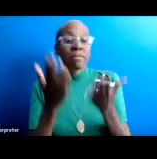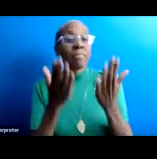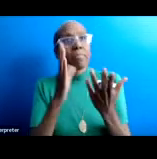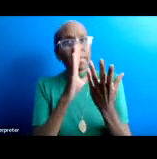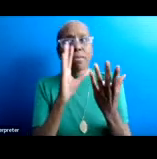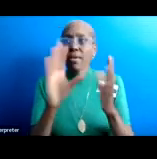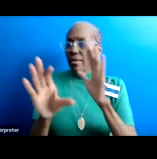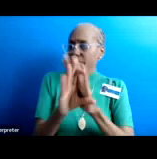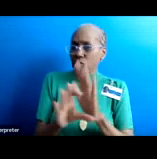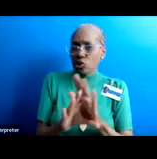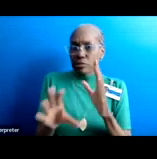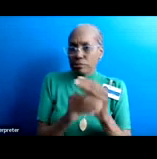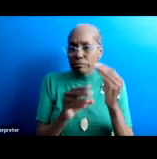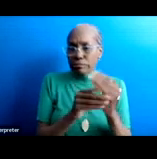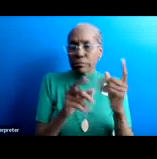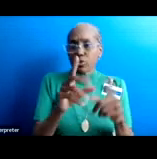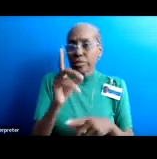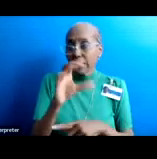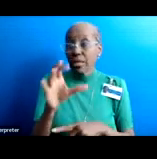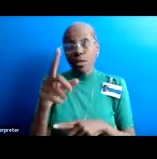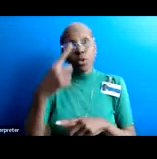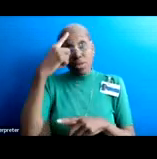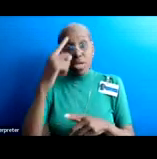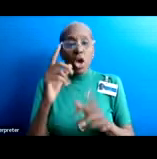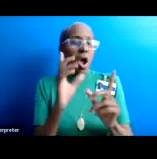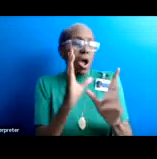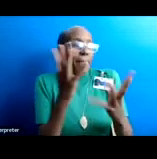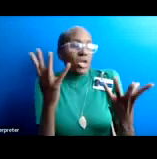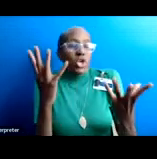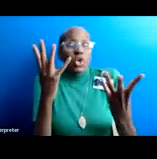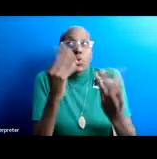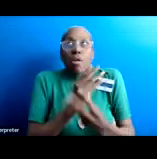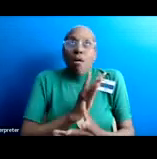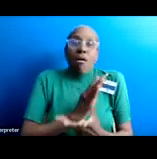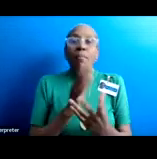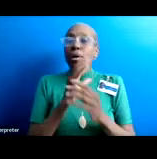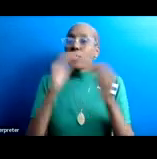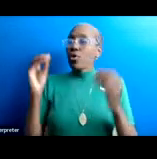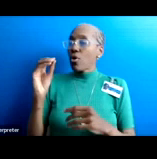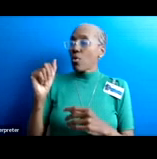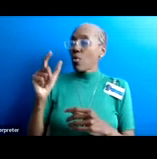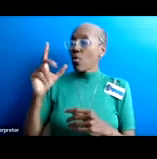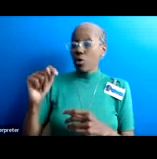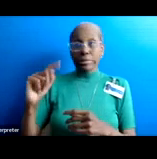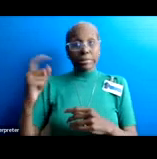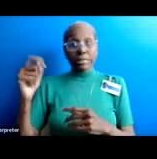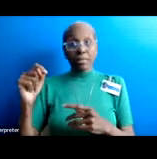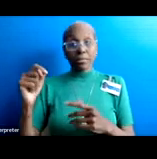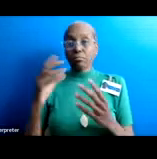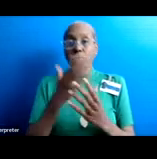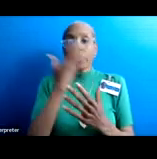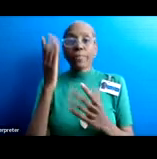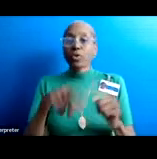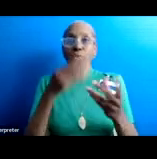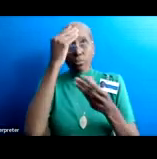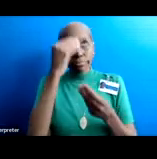add images to your documents that you think are fantastic, but if we don't have alternative text, we cannot